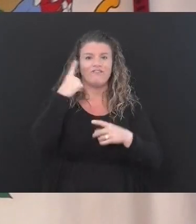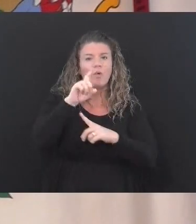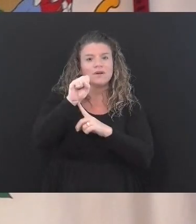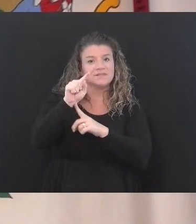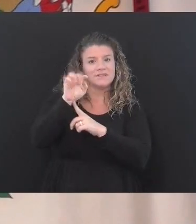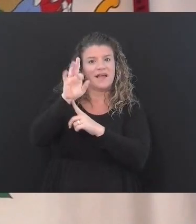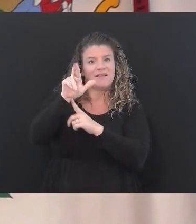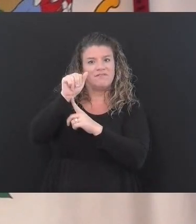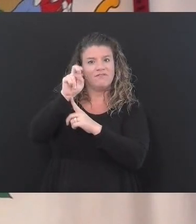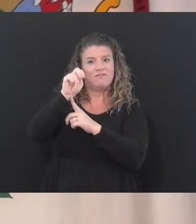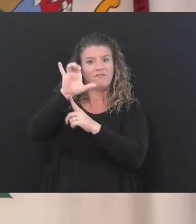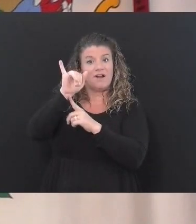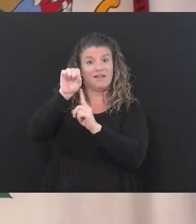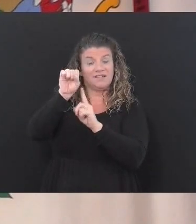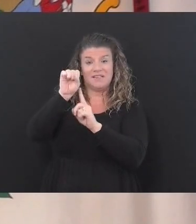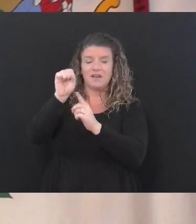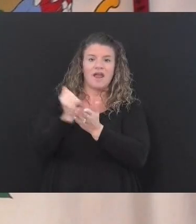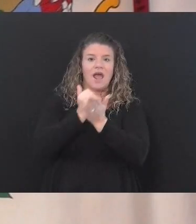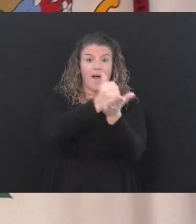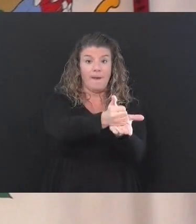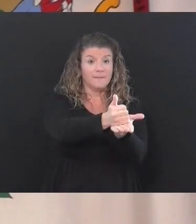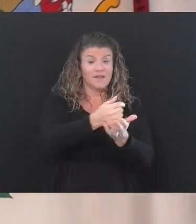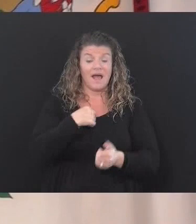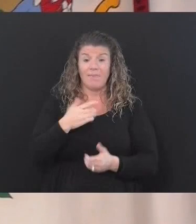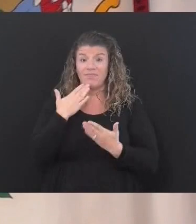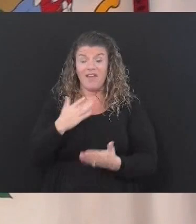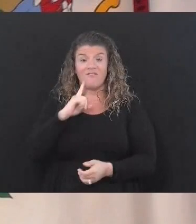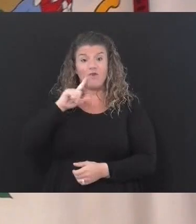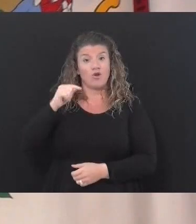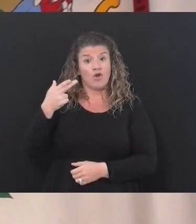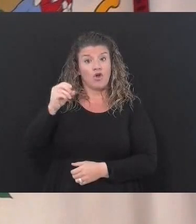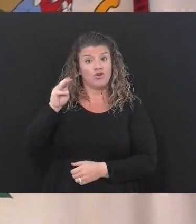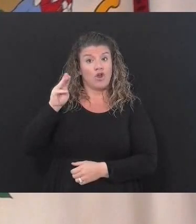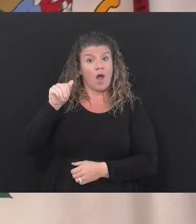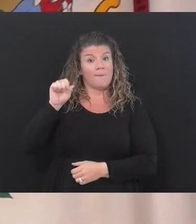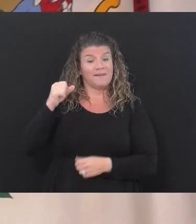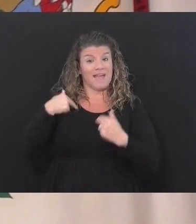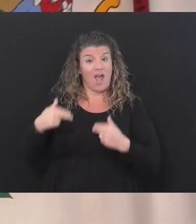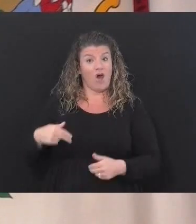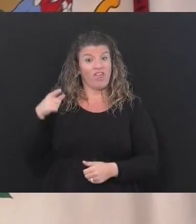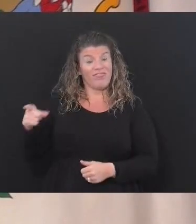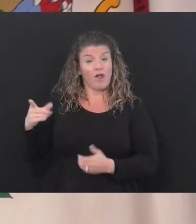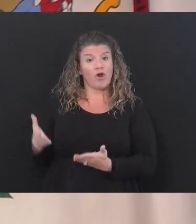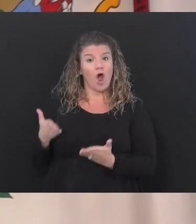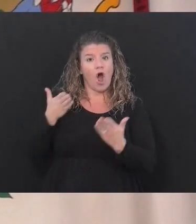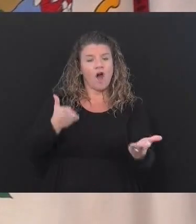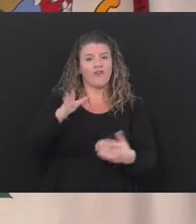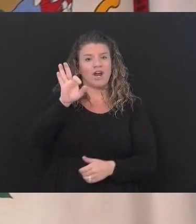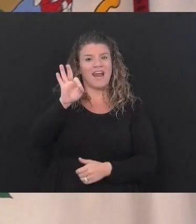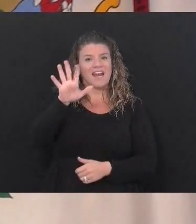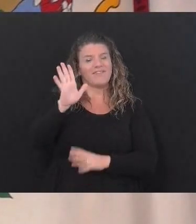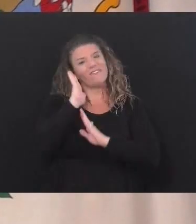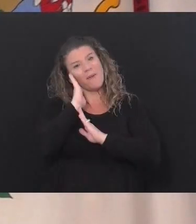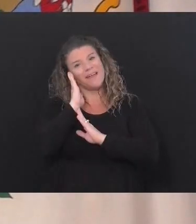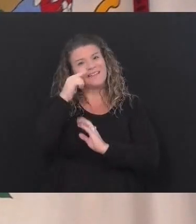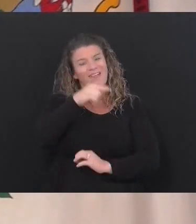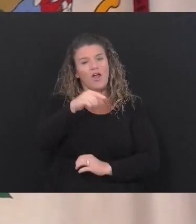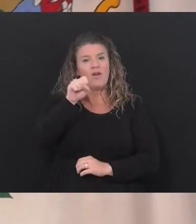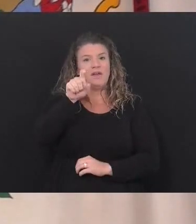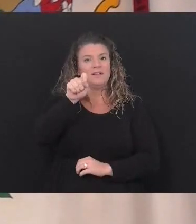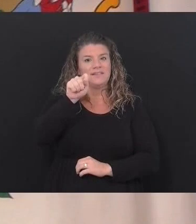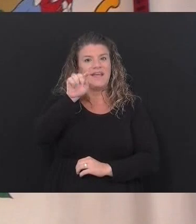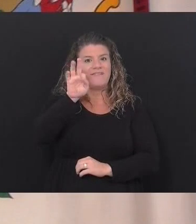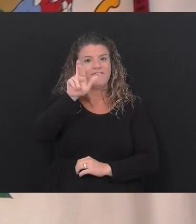to the Thomas Health Systems. And they'll offer up to 95 beds at St. Francis for